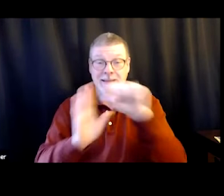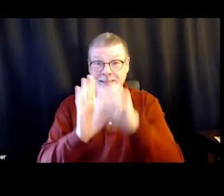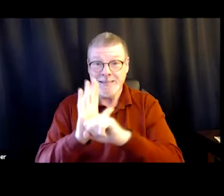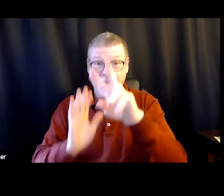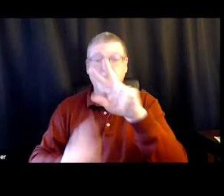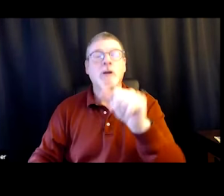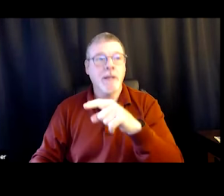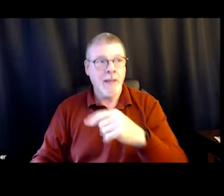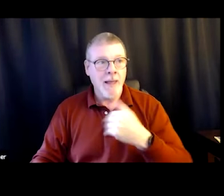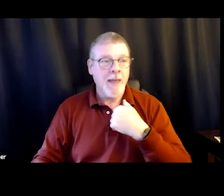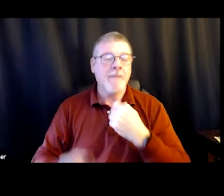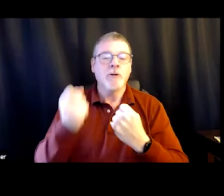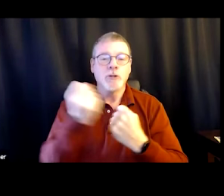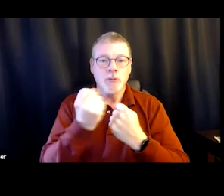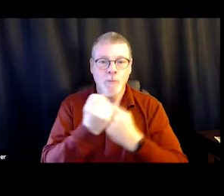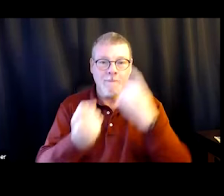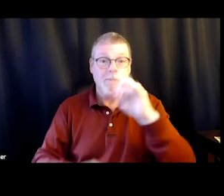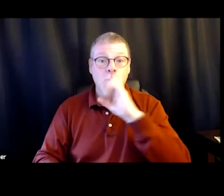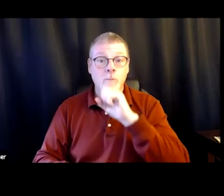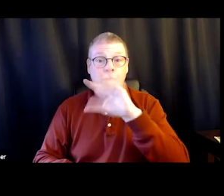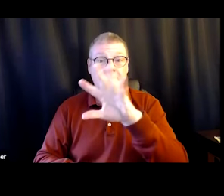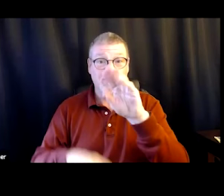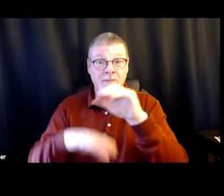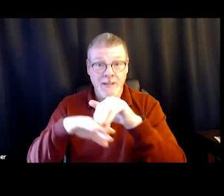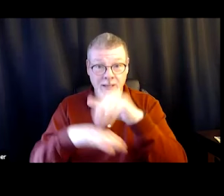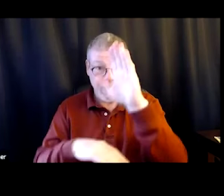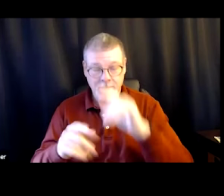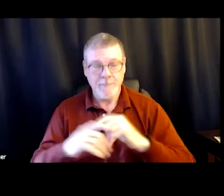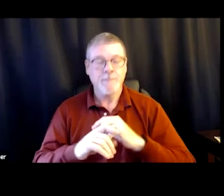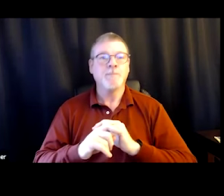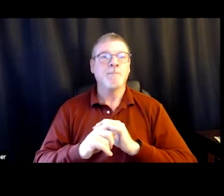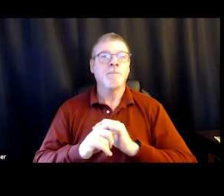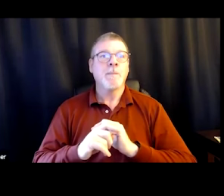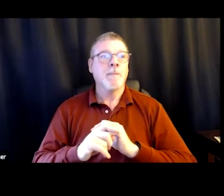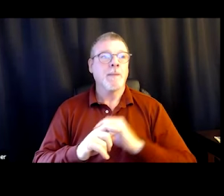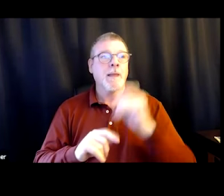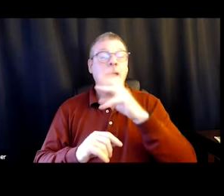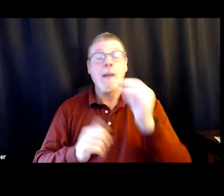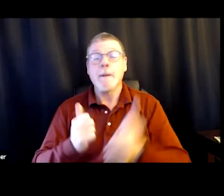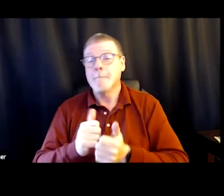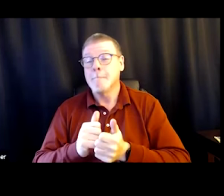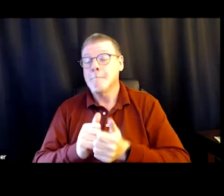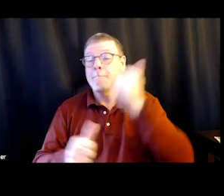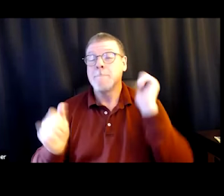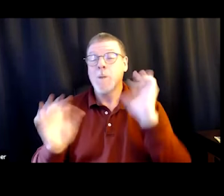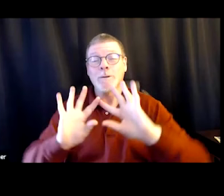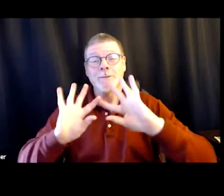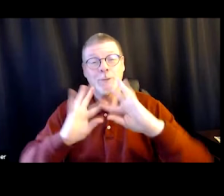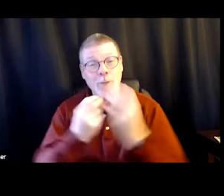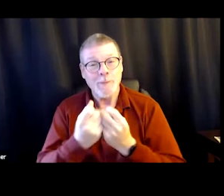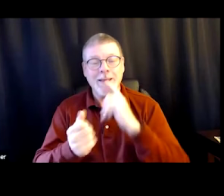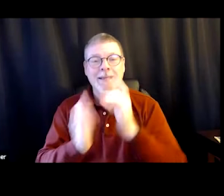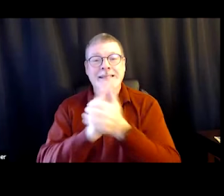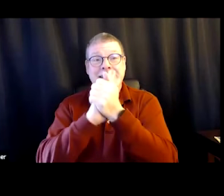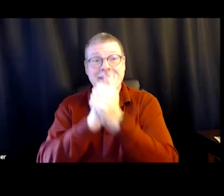jail reentry support for those aged 50 or older in Virginia. And then perhaps the most comprehensive model of skilled nursing